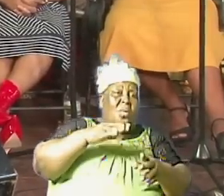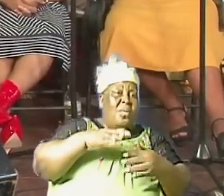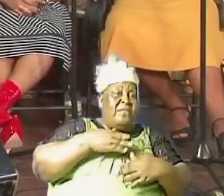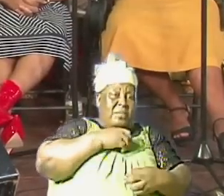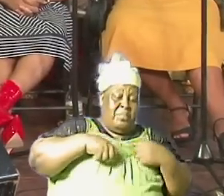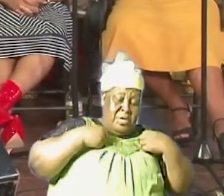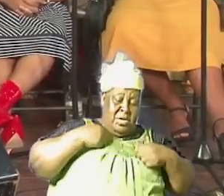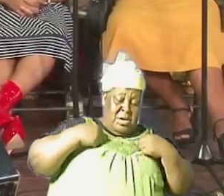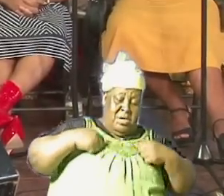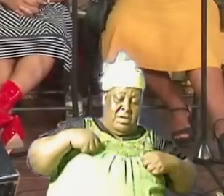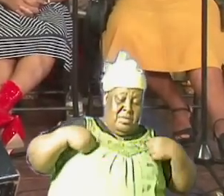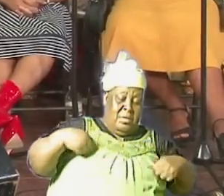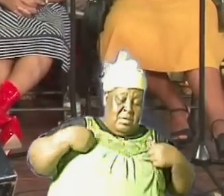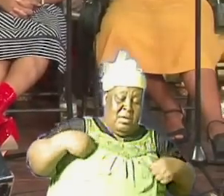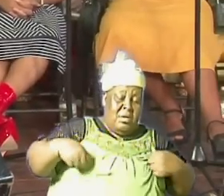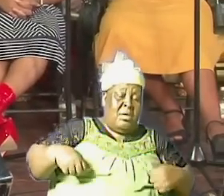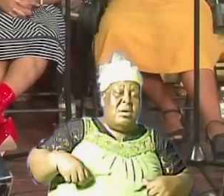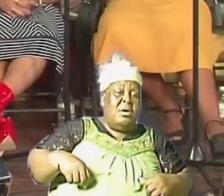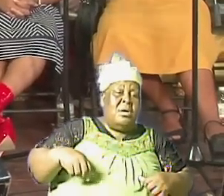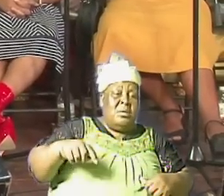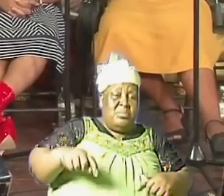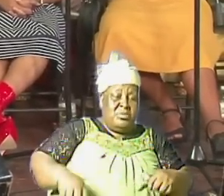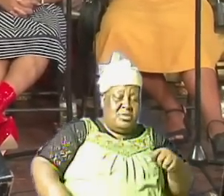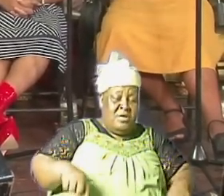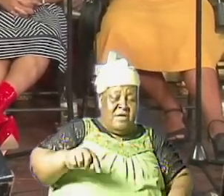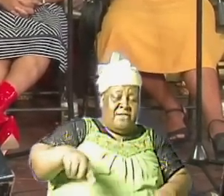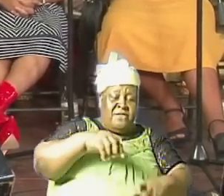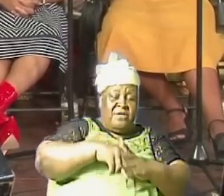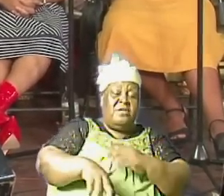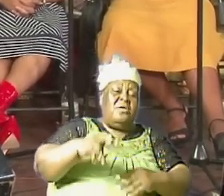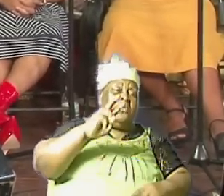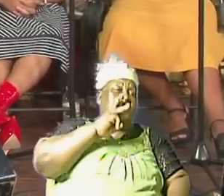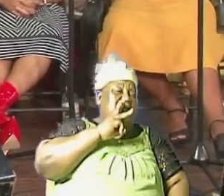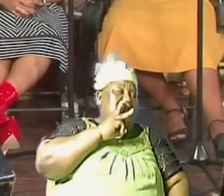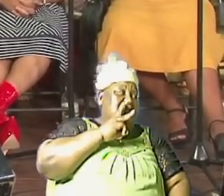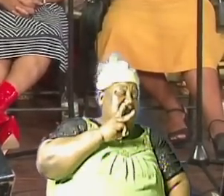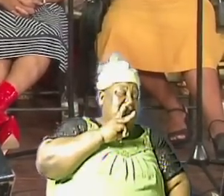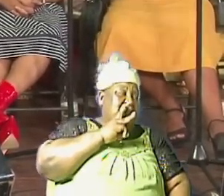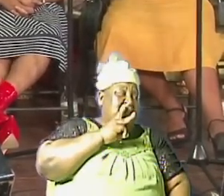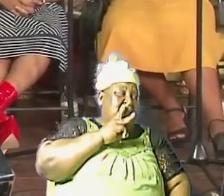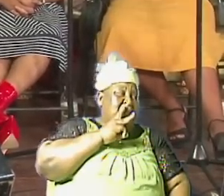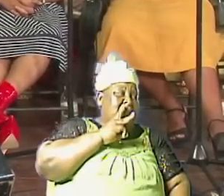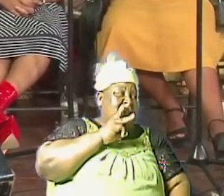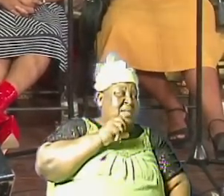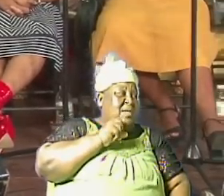sister, put her feet in the water.